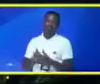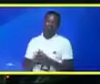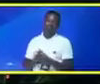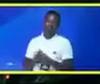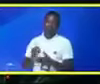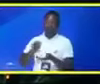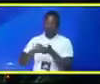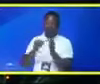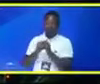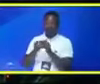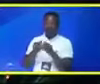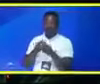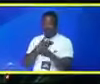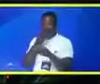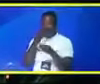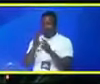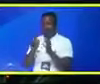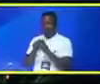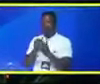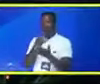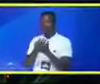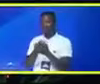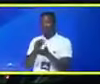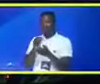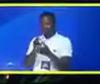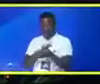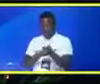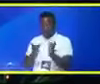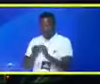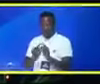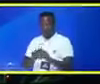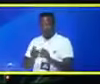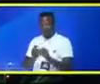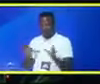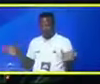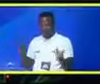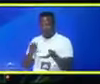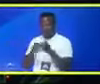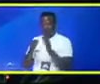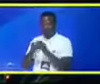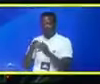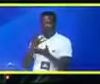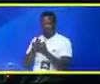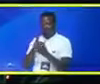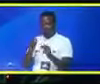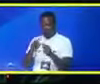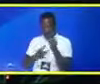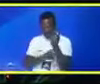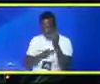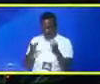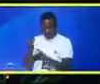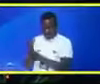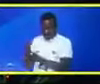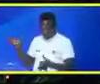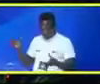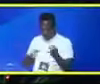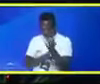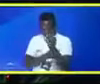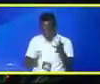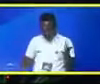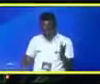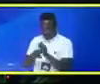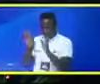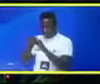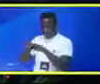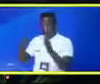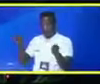It's just a better version of the bondage to be without chains. But it is the absence of chains, and then the door opens.